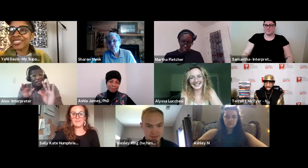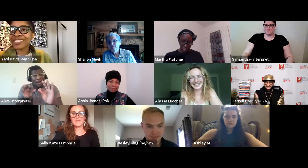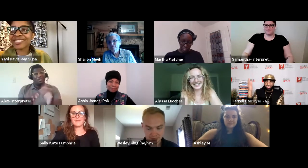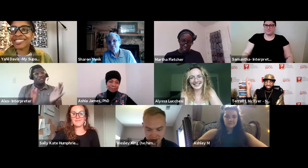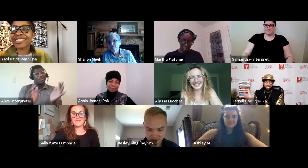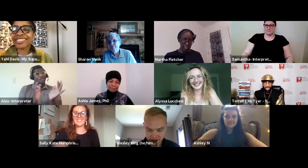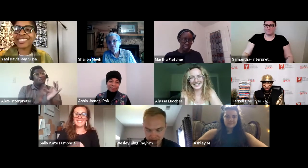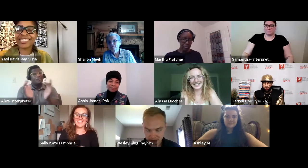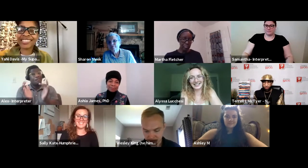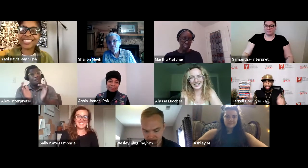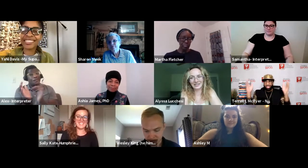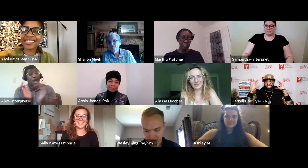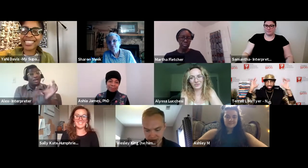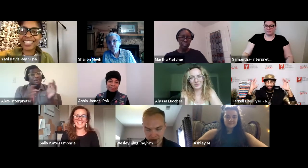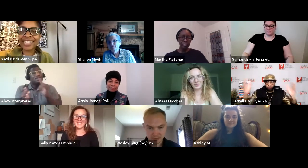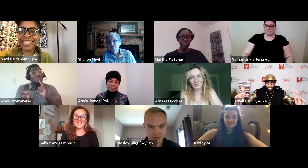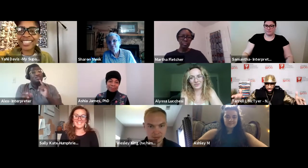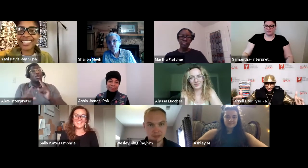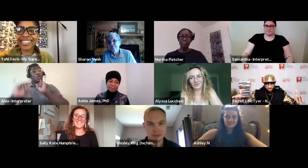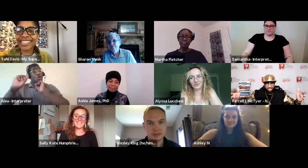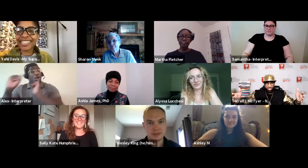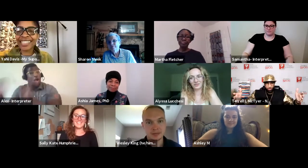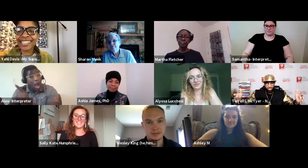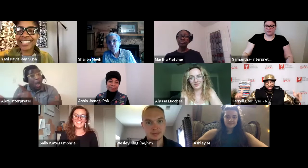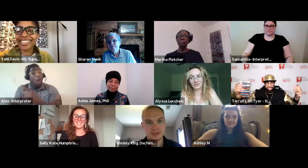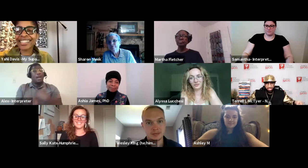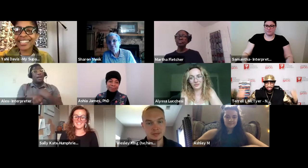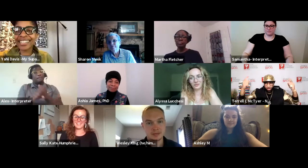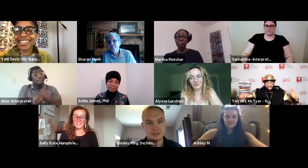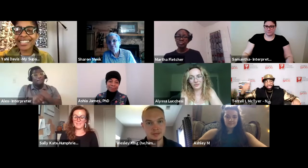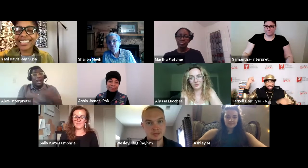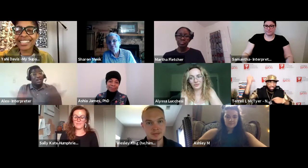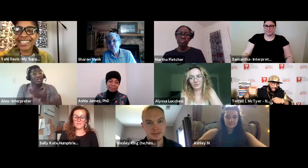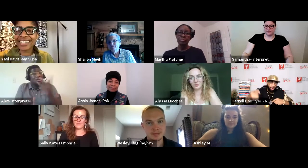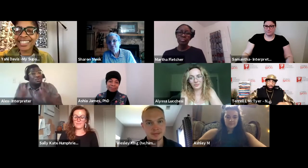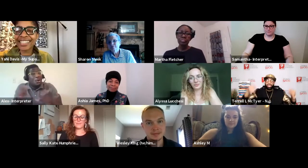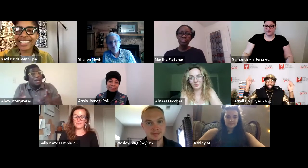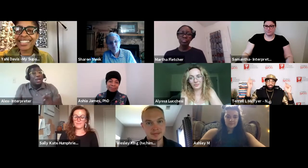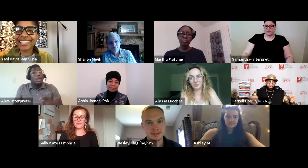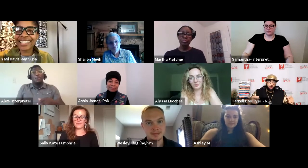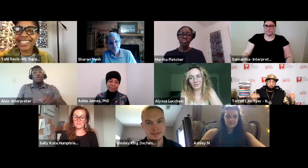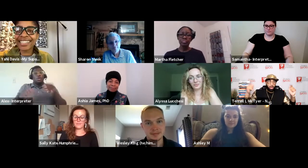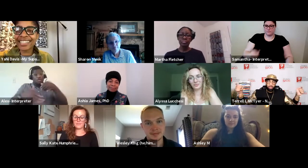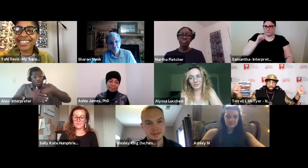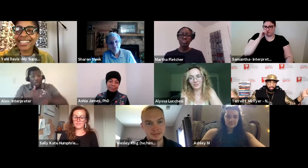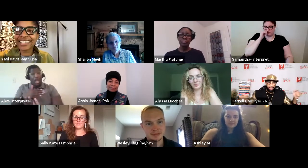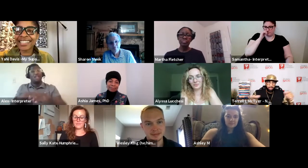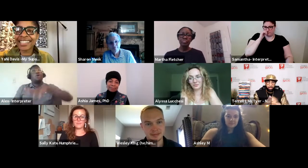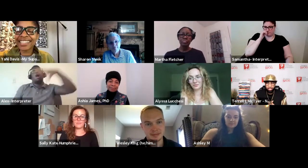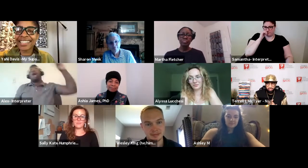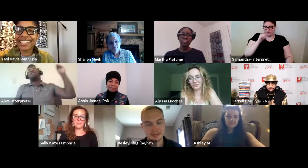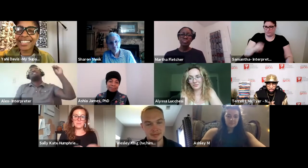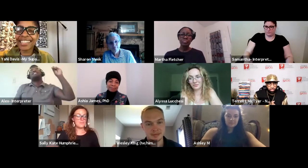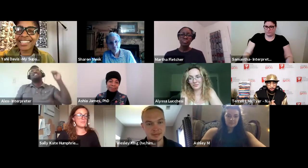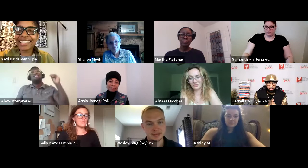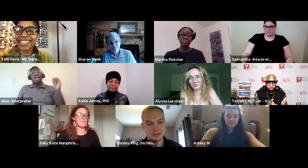and make disciples. Like, it's a commission. You got to do it. Get up, get out, and do and replicate God